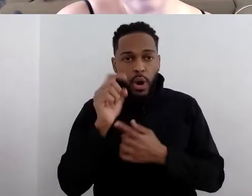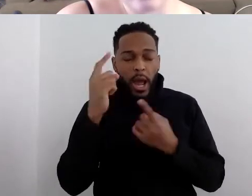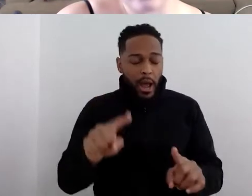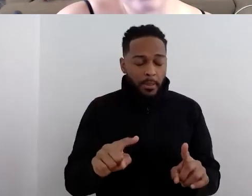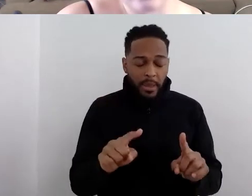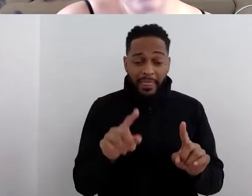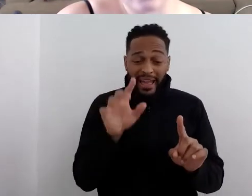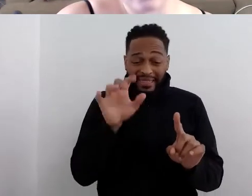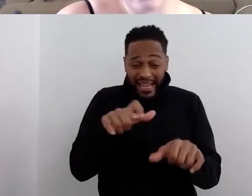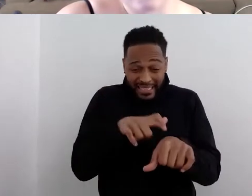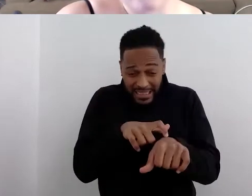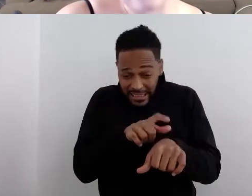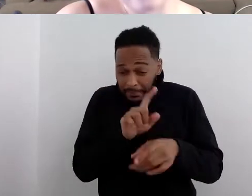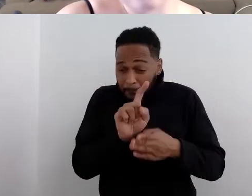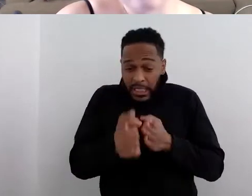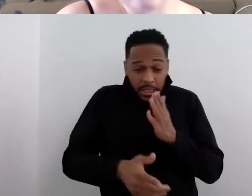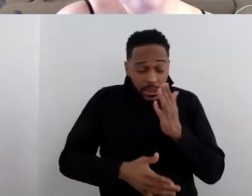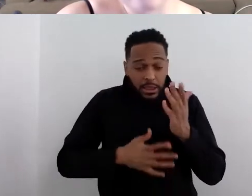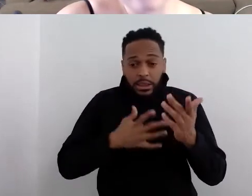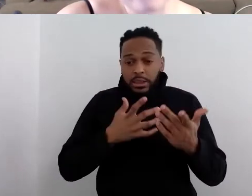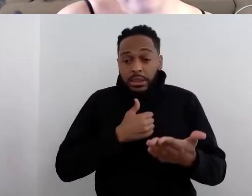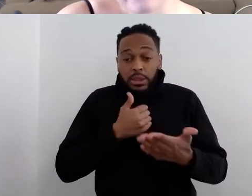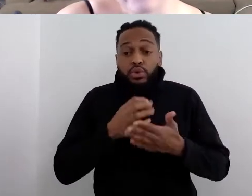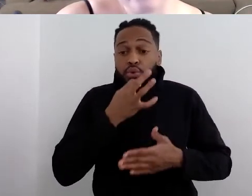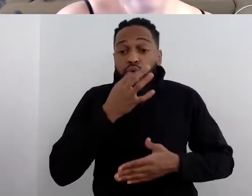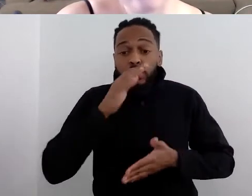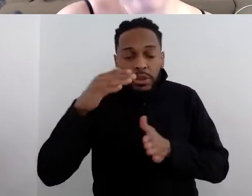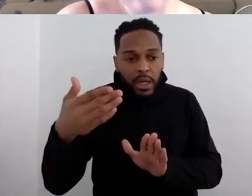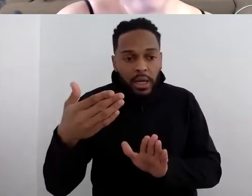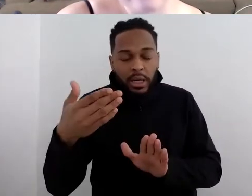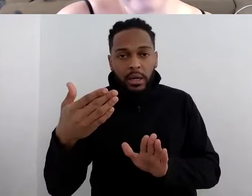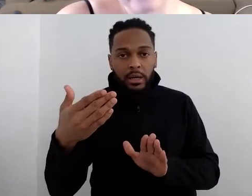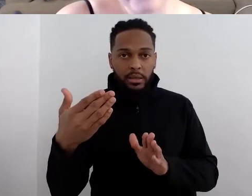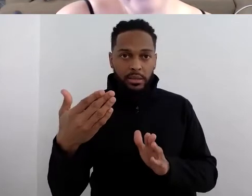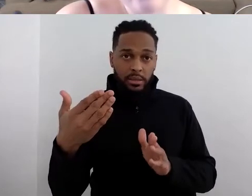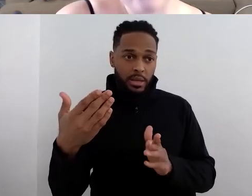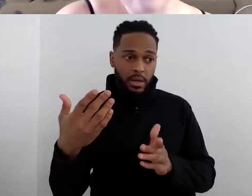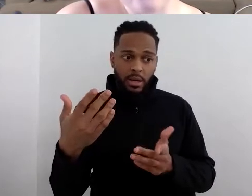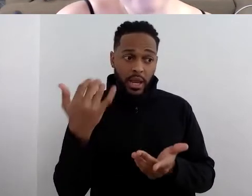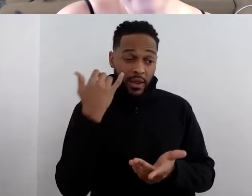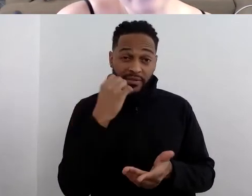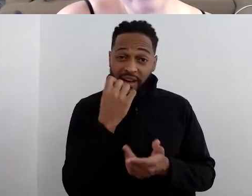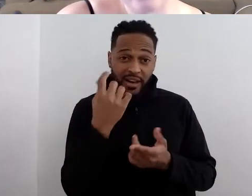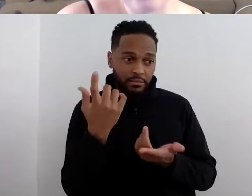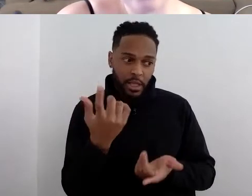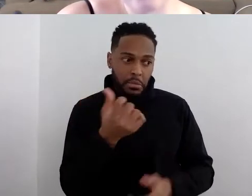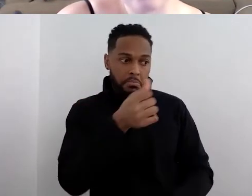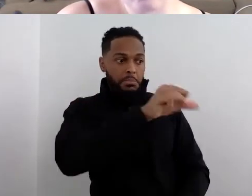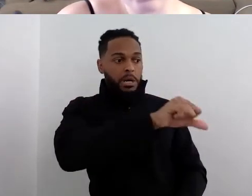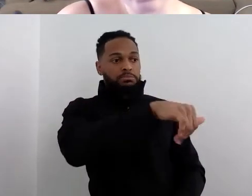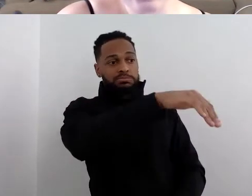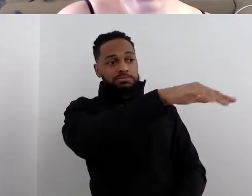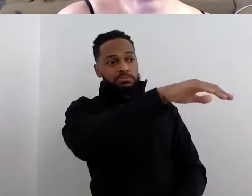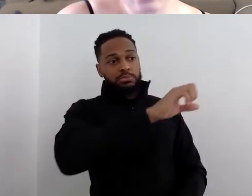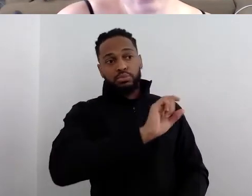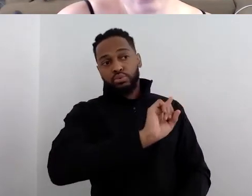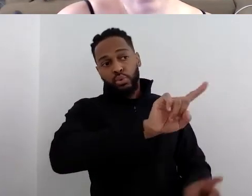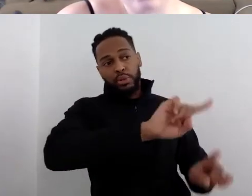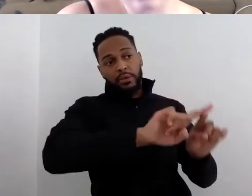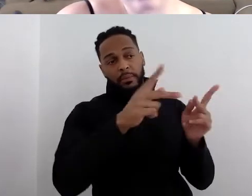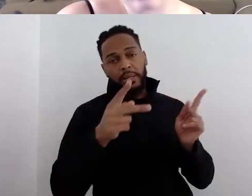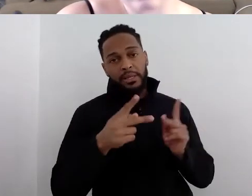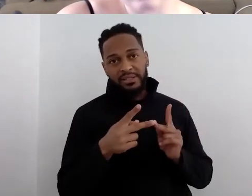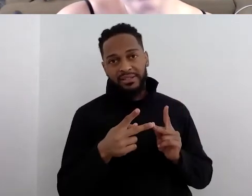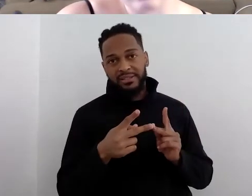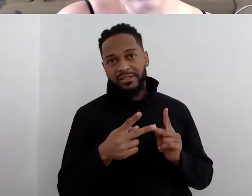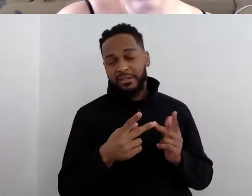I don't know what the hospital would say in hindsight. Those were the decisions that were taken then. So that's what we were dealing with.